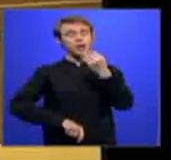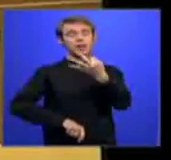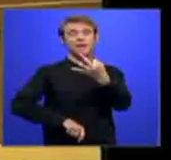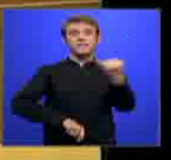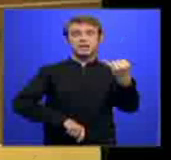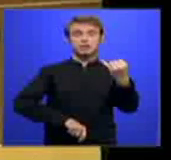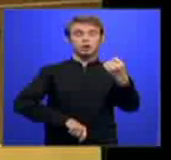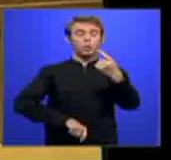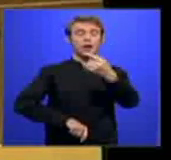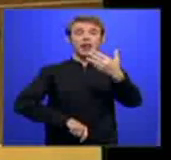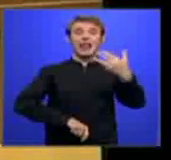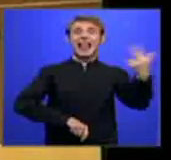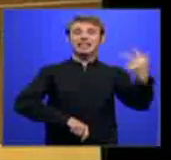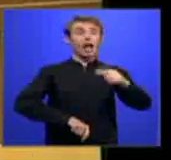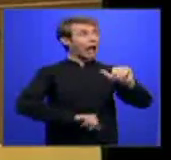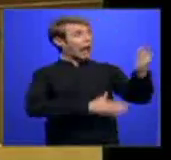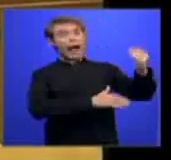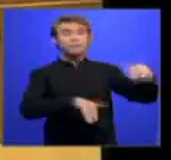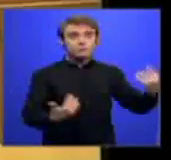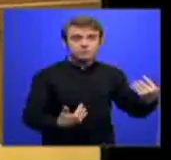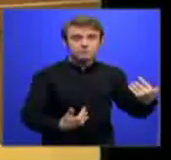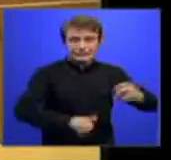31st, 1998.